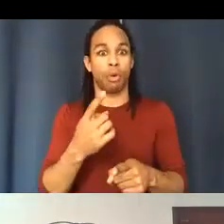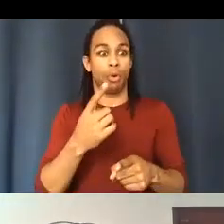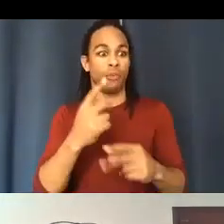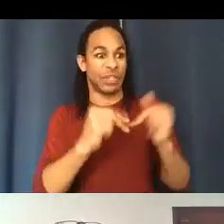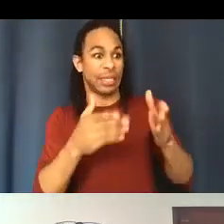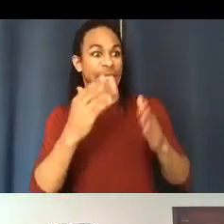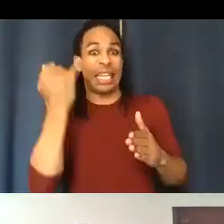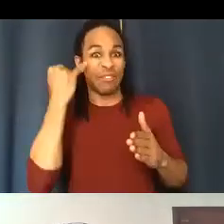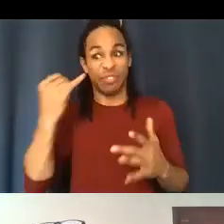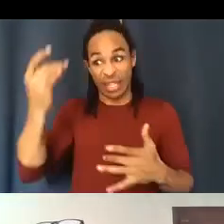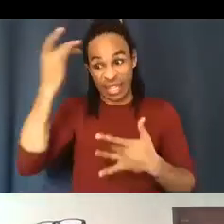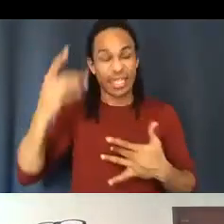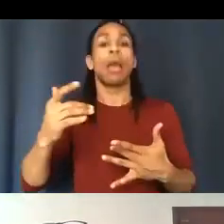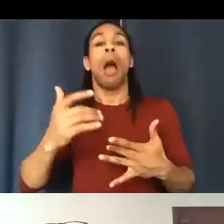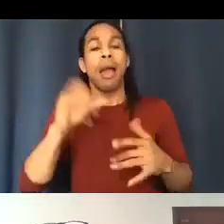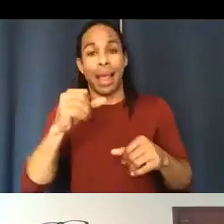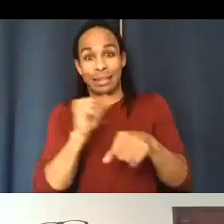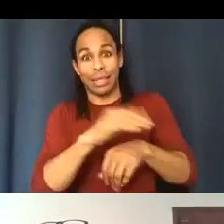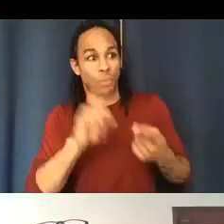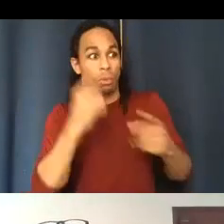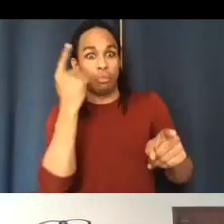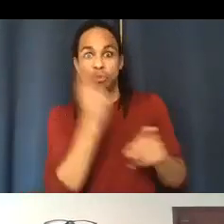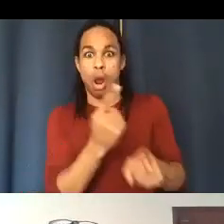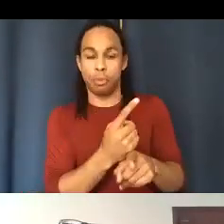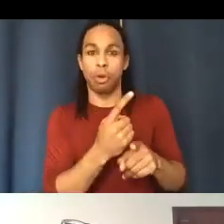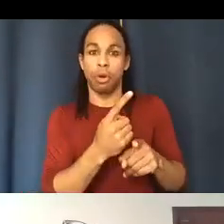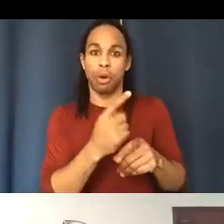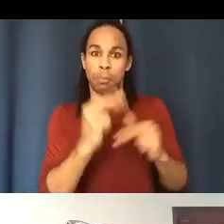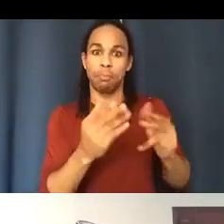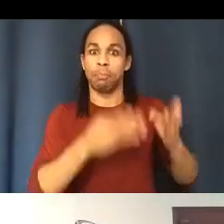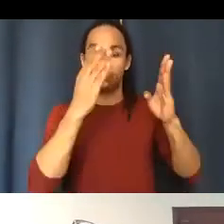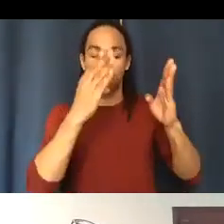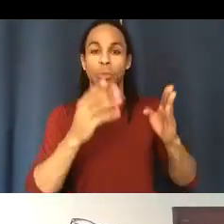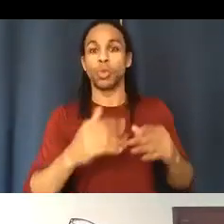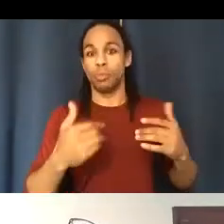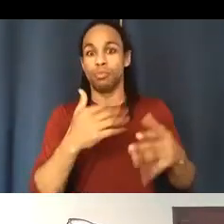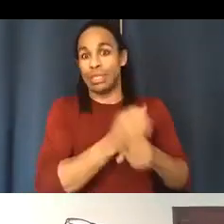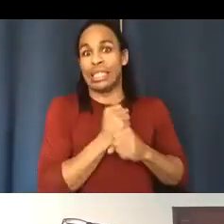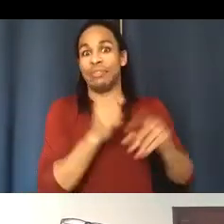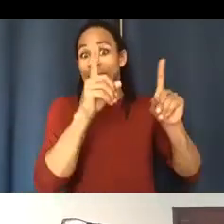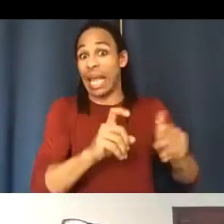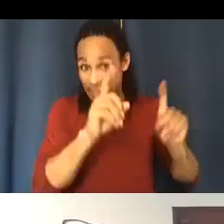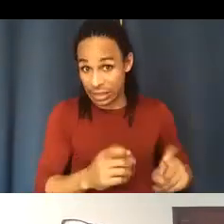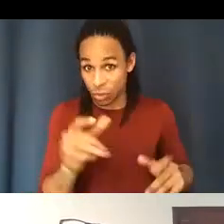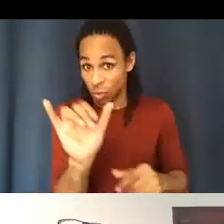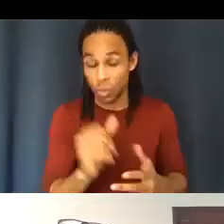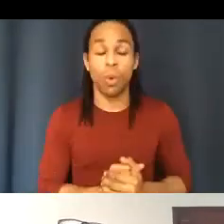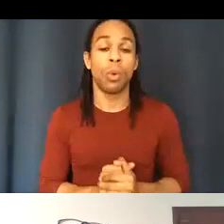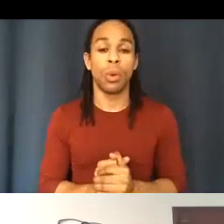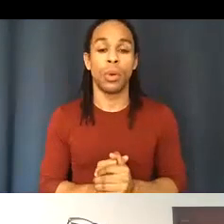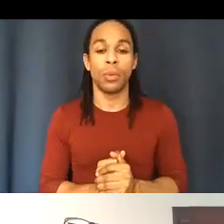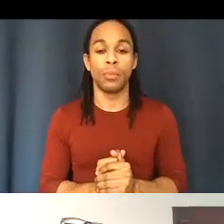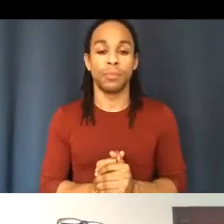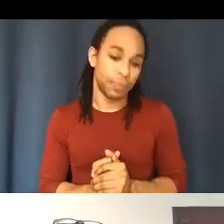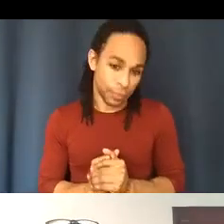in a nutshell, this is what we do. And also just want to say the country is struggling to do a total lockdown,